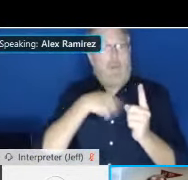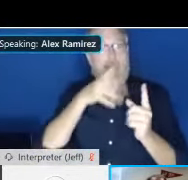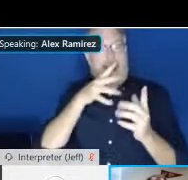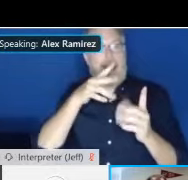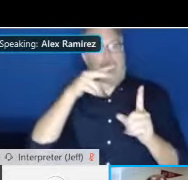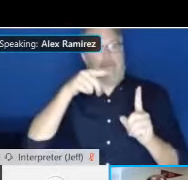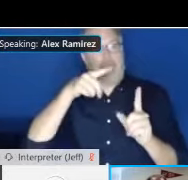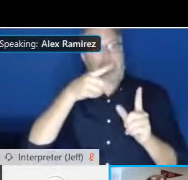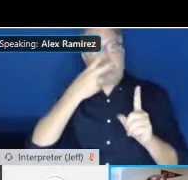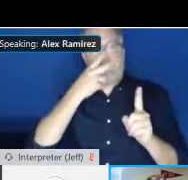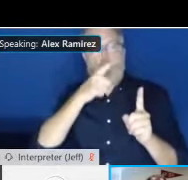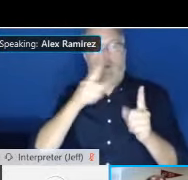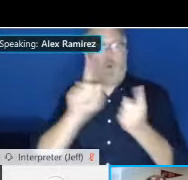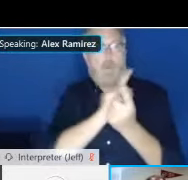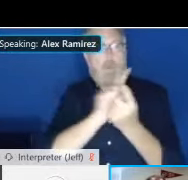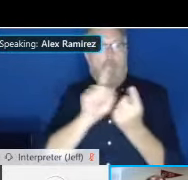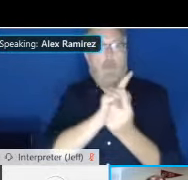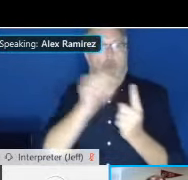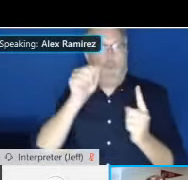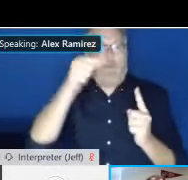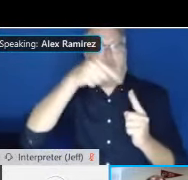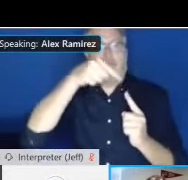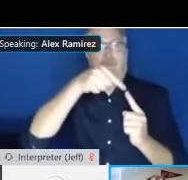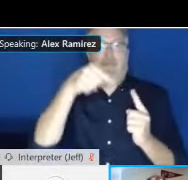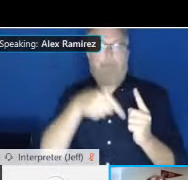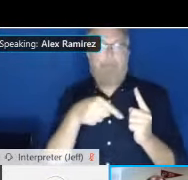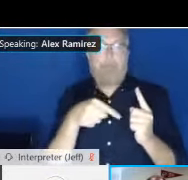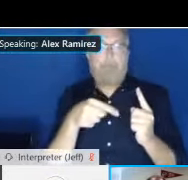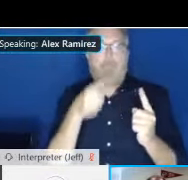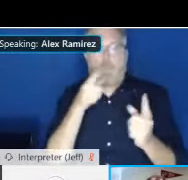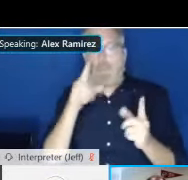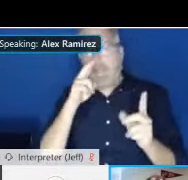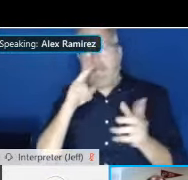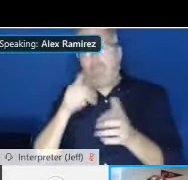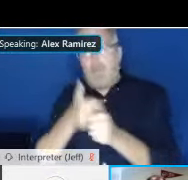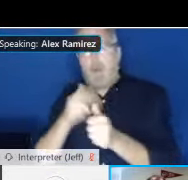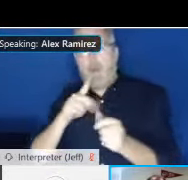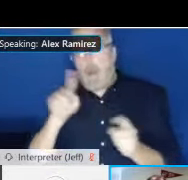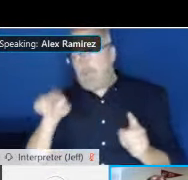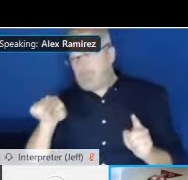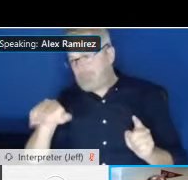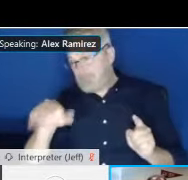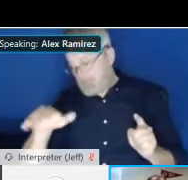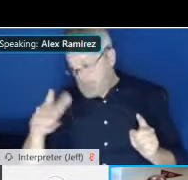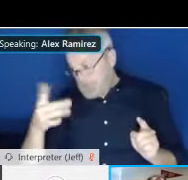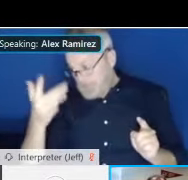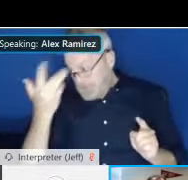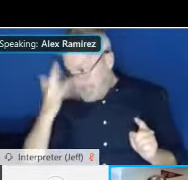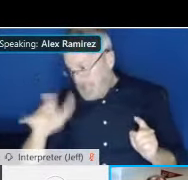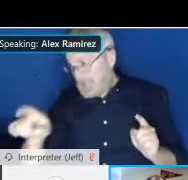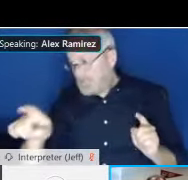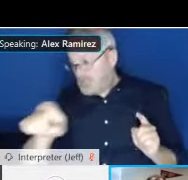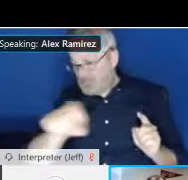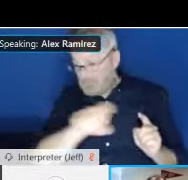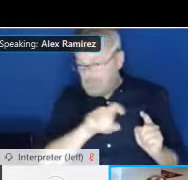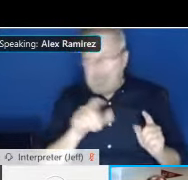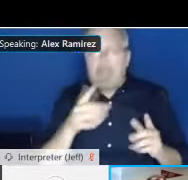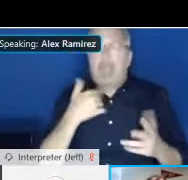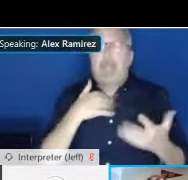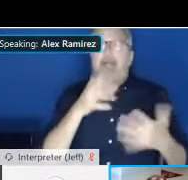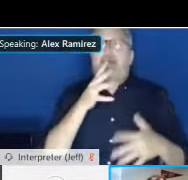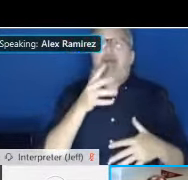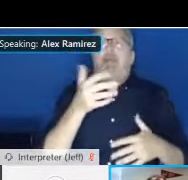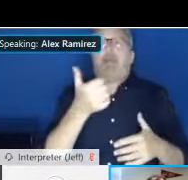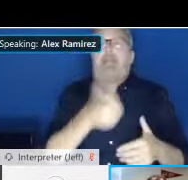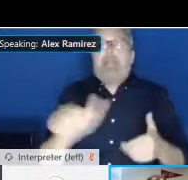We are finding those positives. Okay. We also are trying to remove any of those